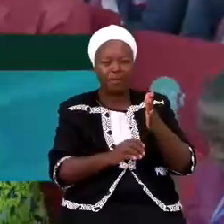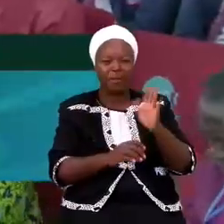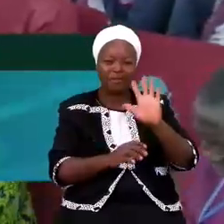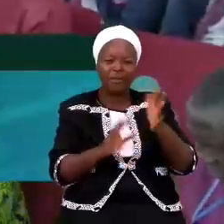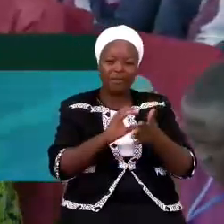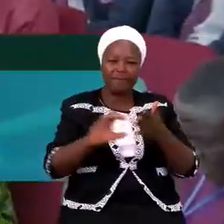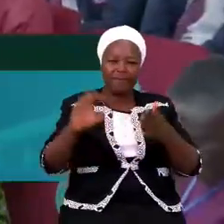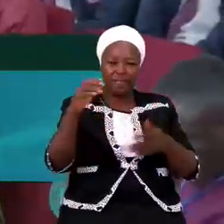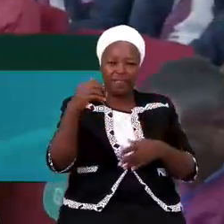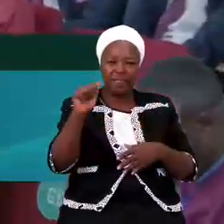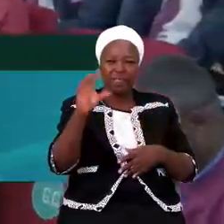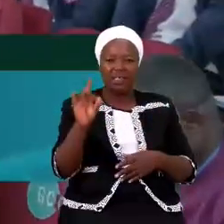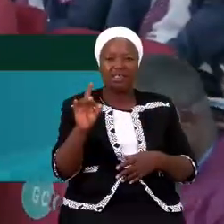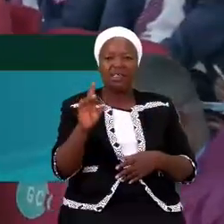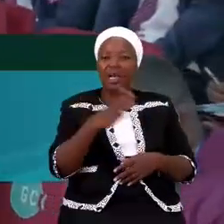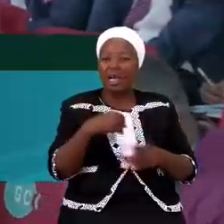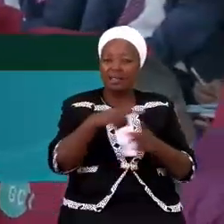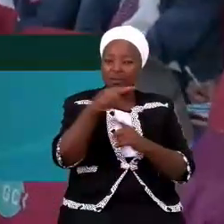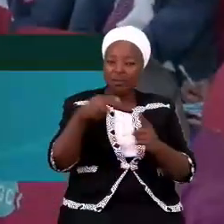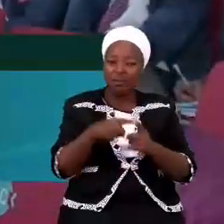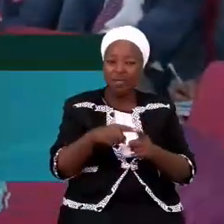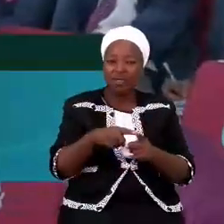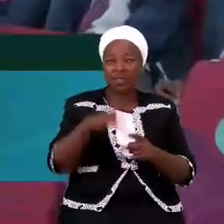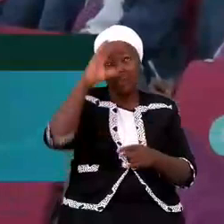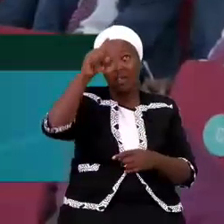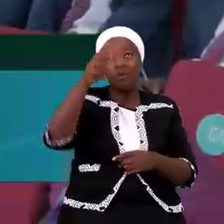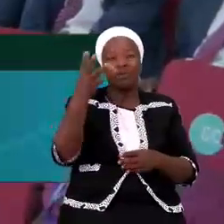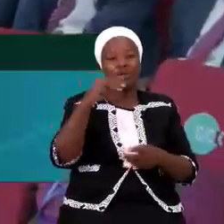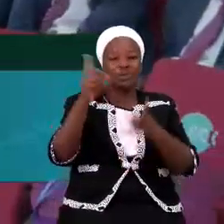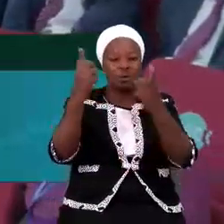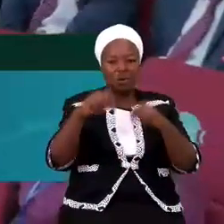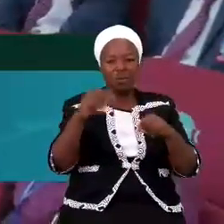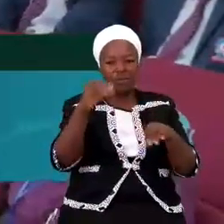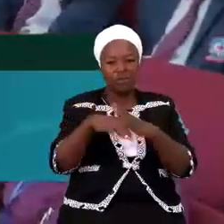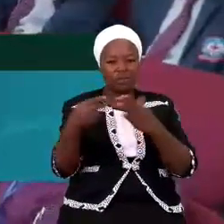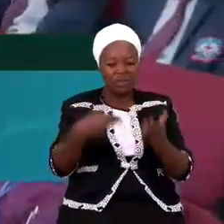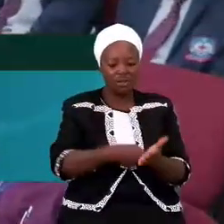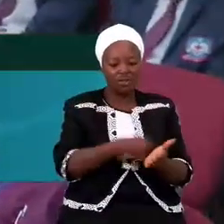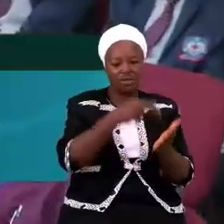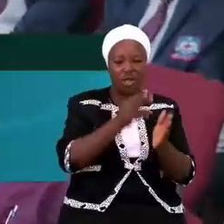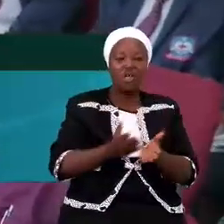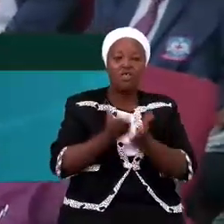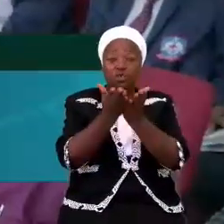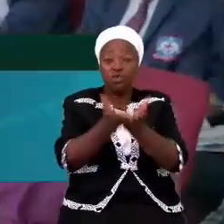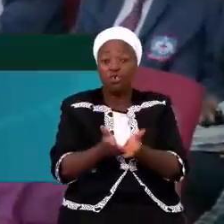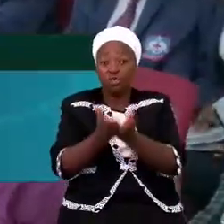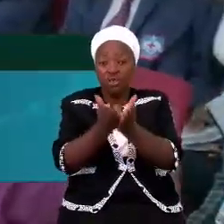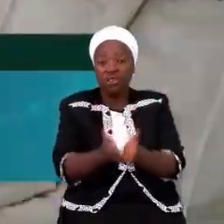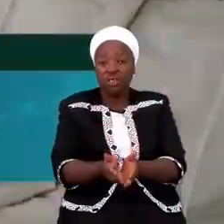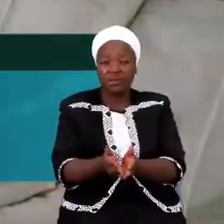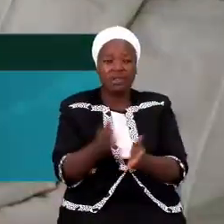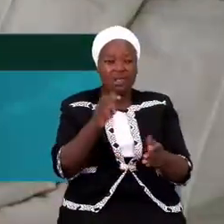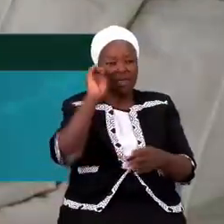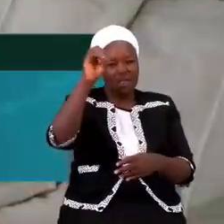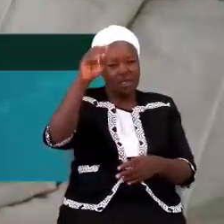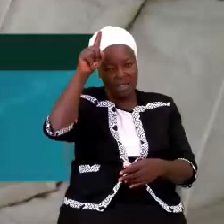he that had been possessed with devils prayed him that he might be with him.